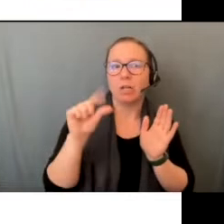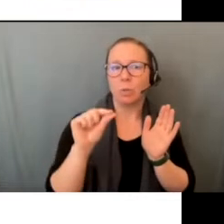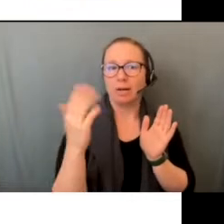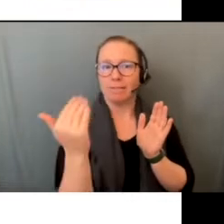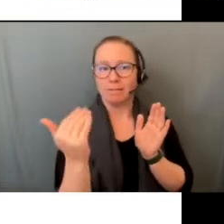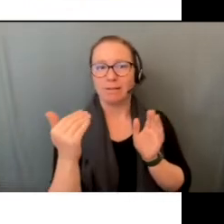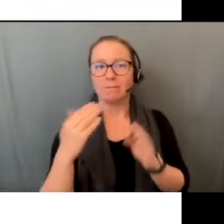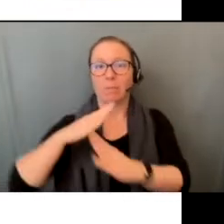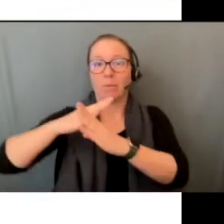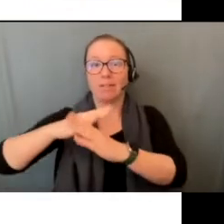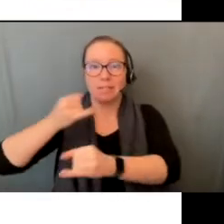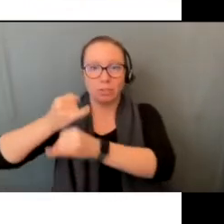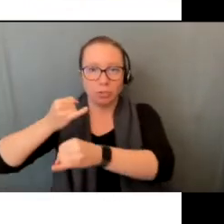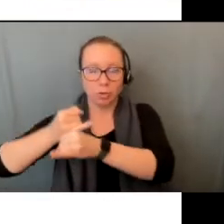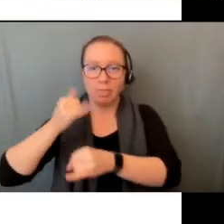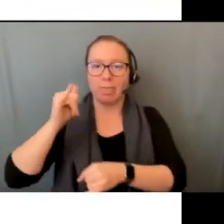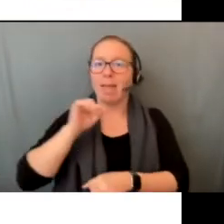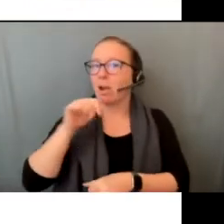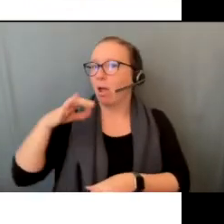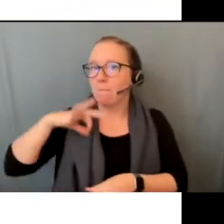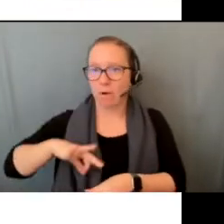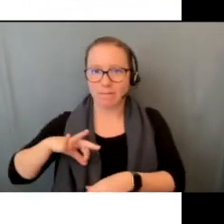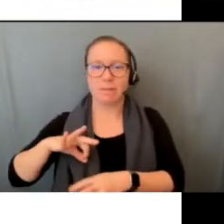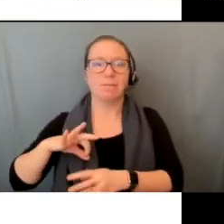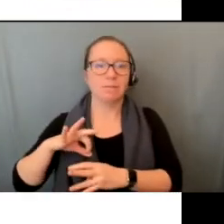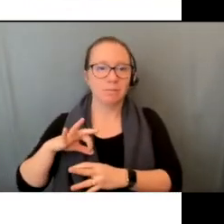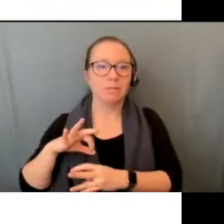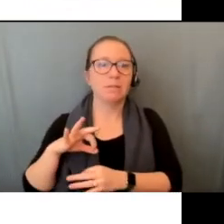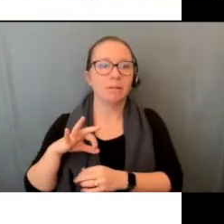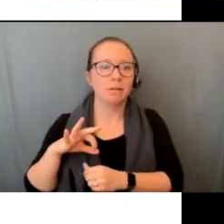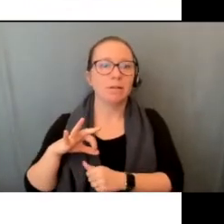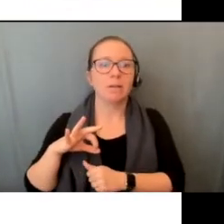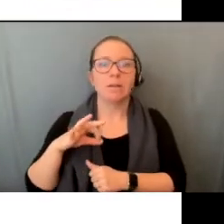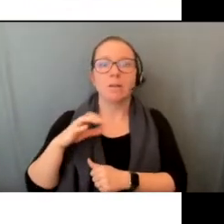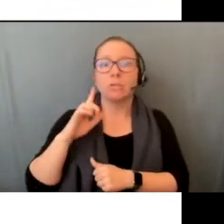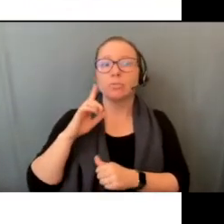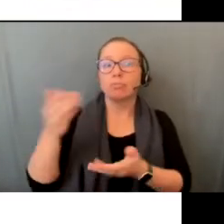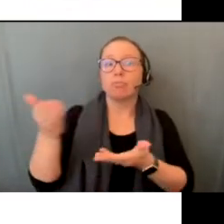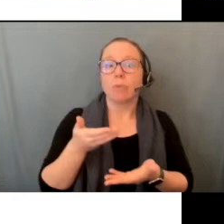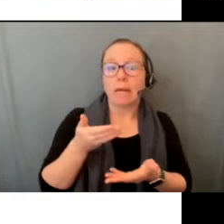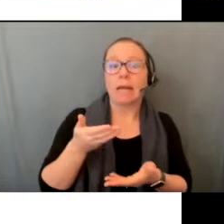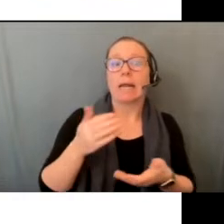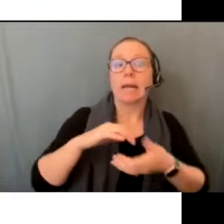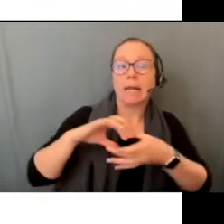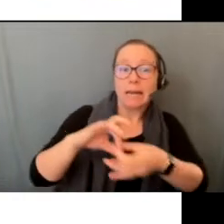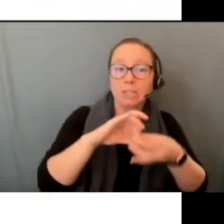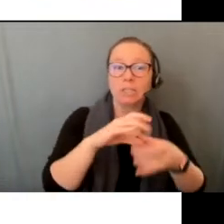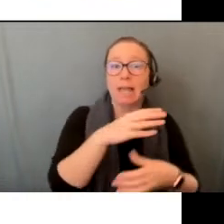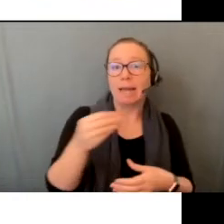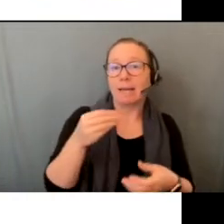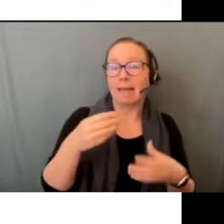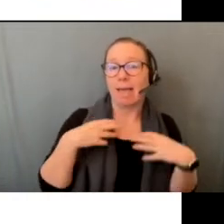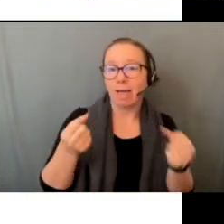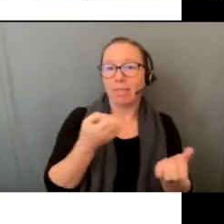is a national nonprofit focused on a mission to bring prevention and health equity to policies and actions at the